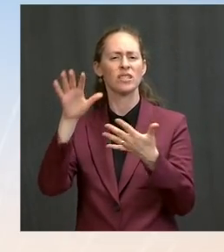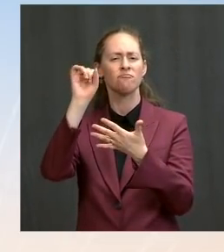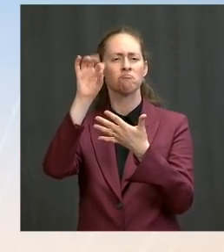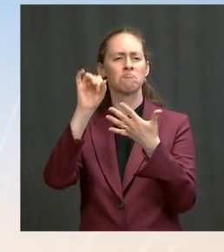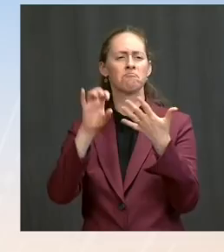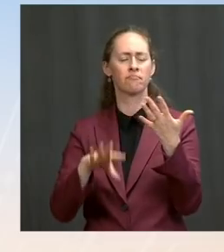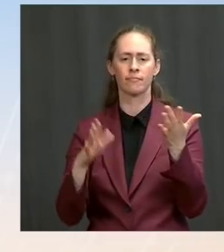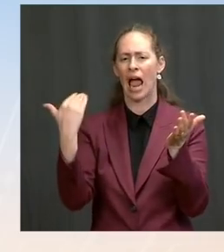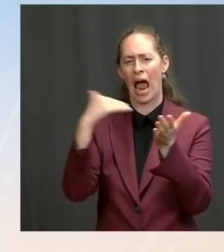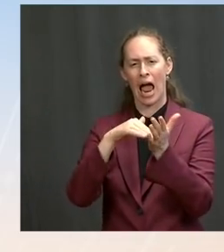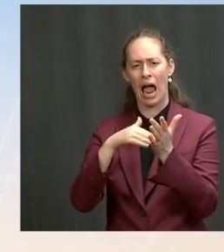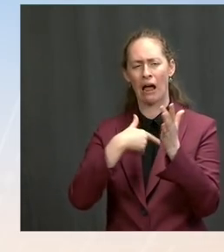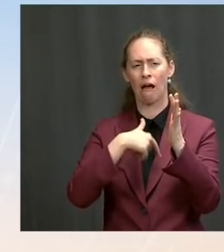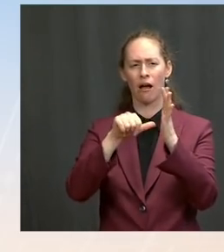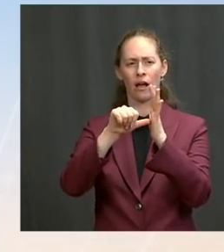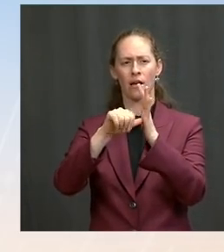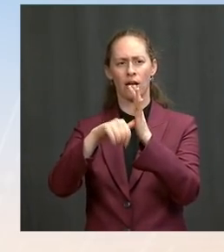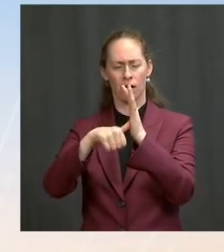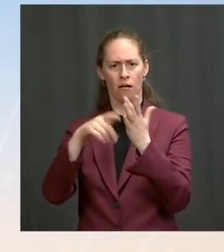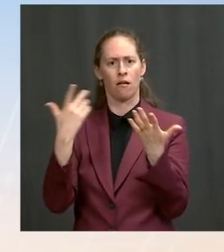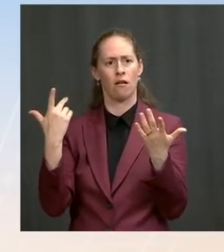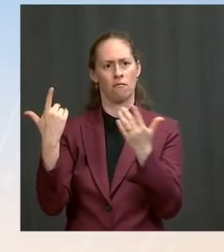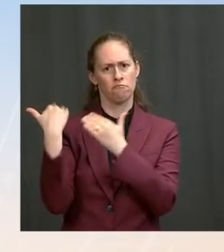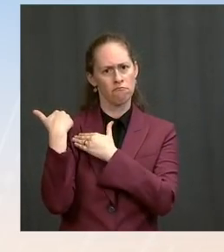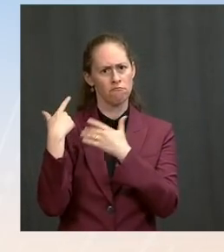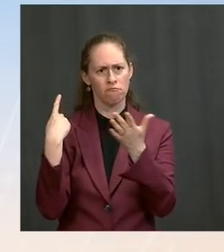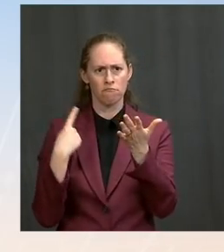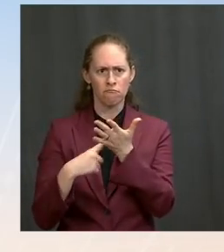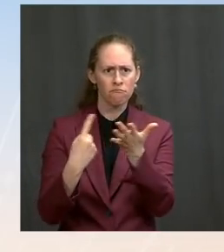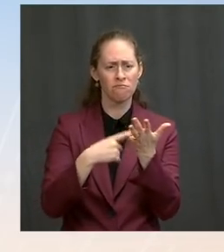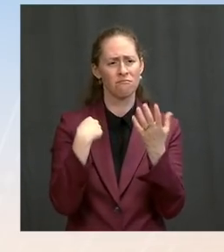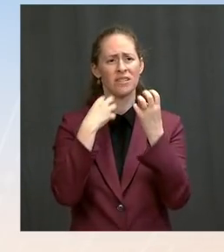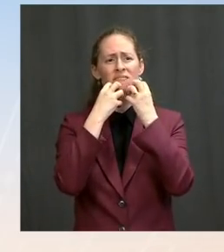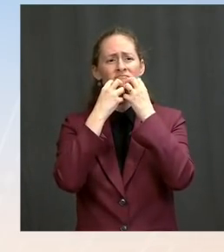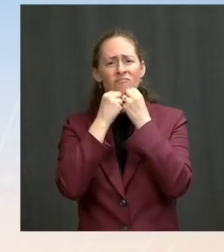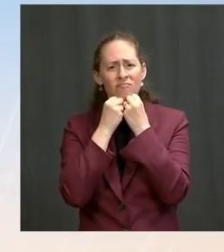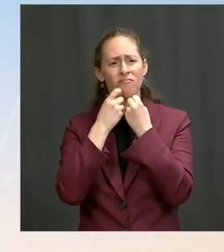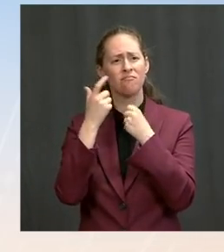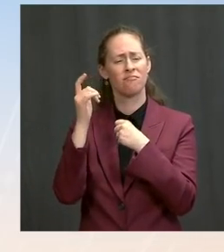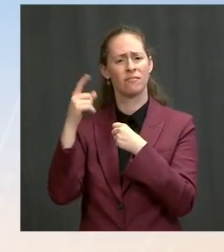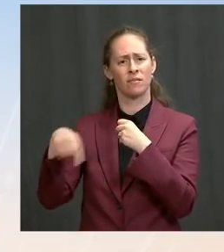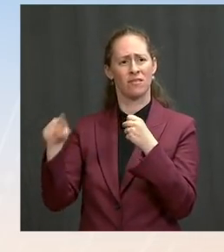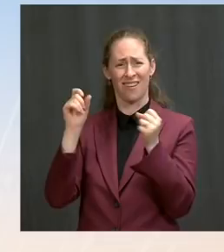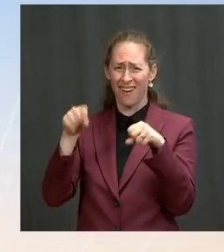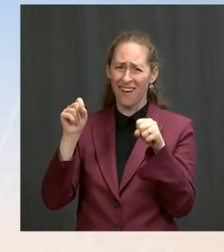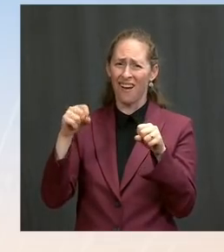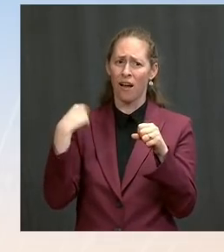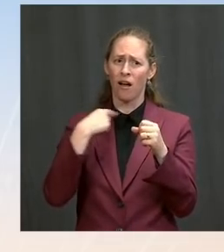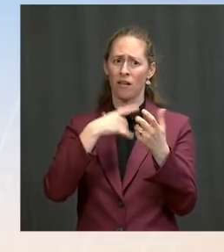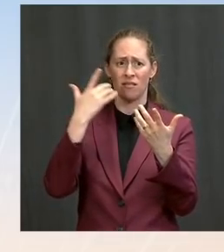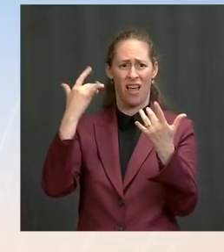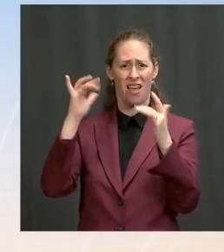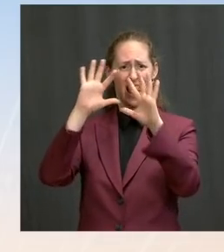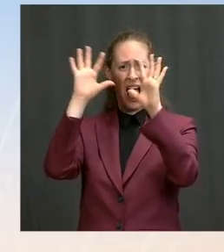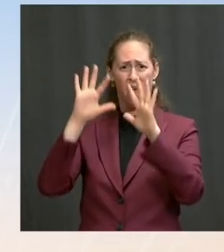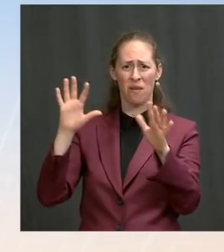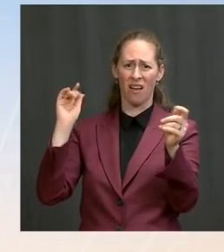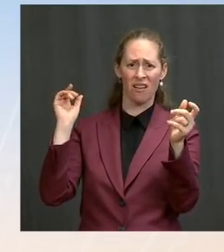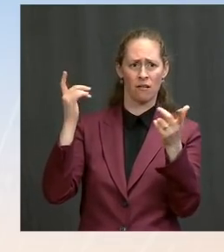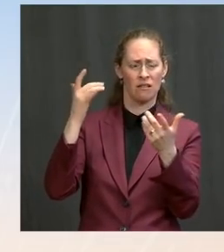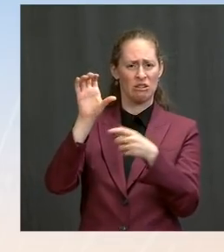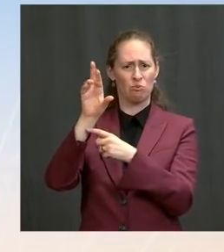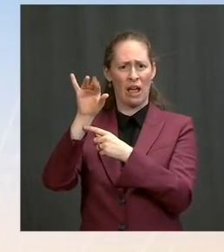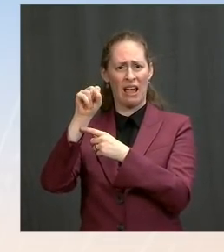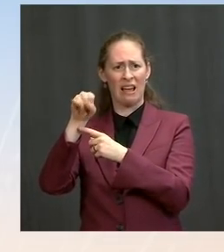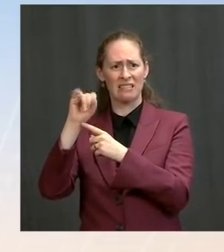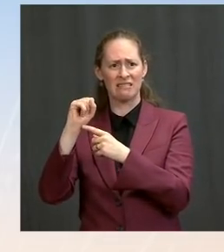to continue to talk about it, to make sure everybody who cares as passionately as he does and we do about the climate crisis understands that in this